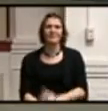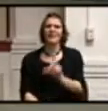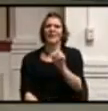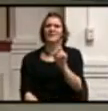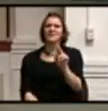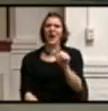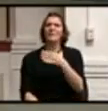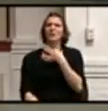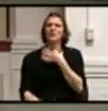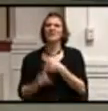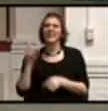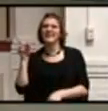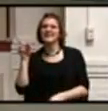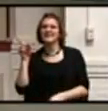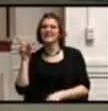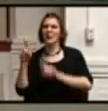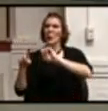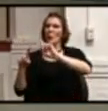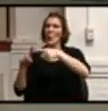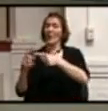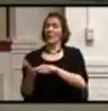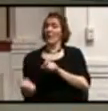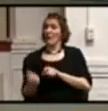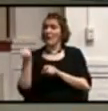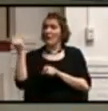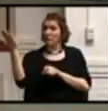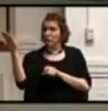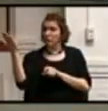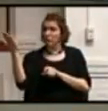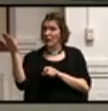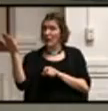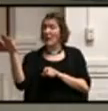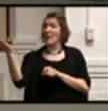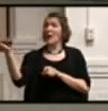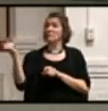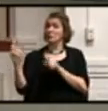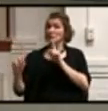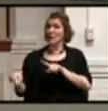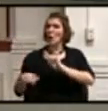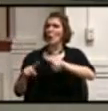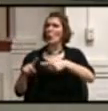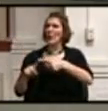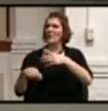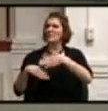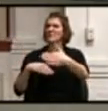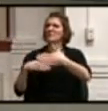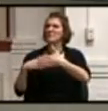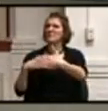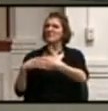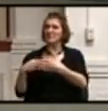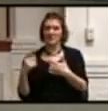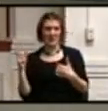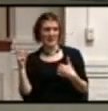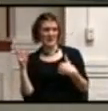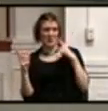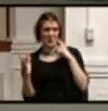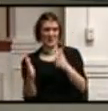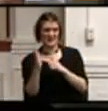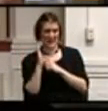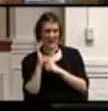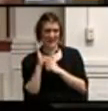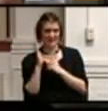the turnaround time between submitting the application and hearing back? On this one? On this one. Probably